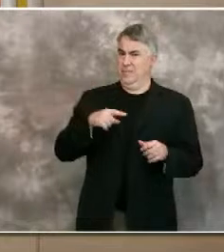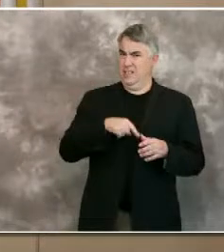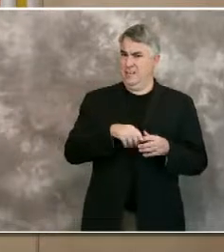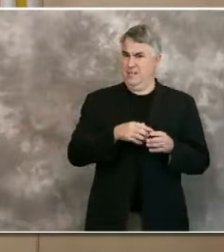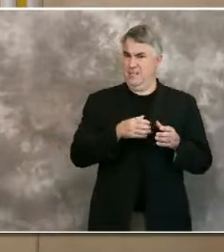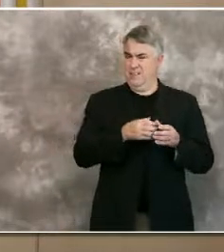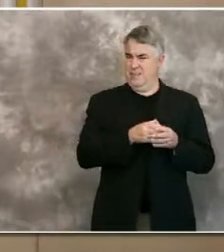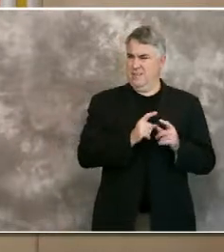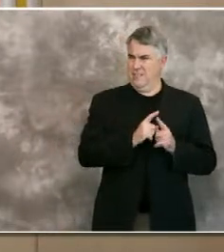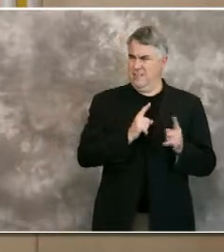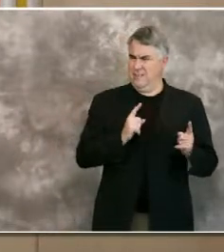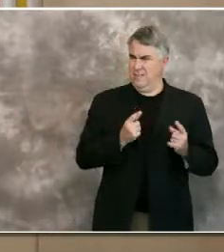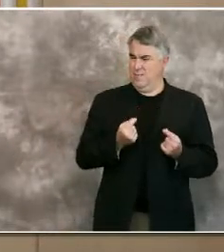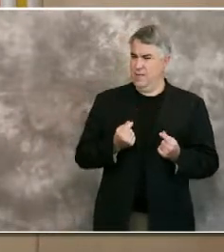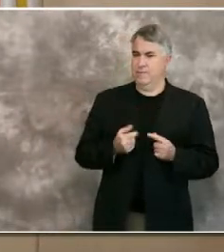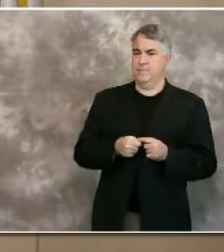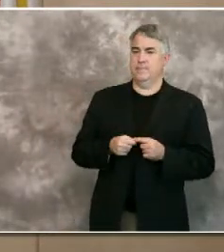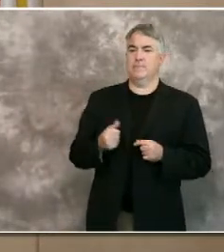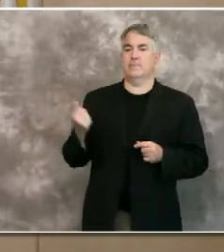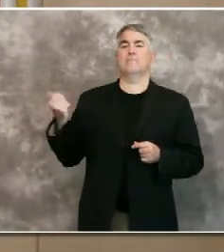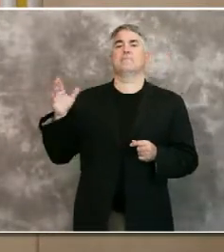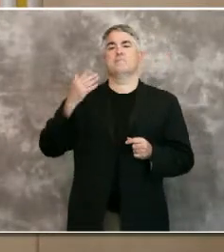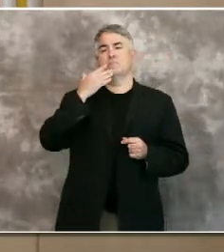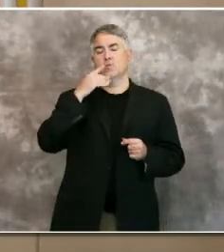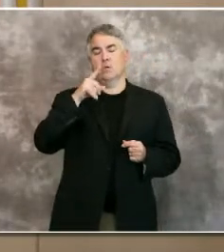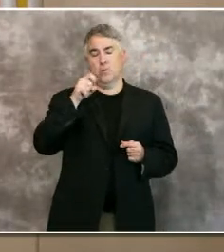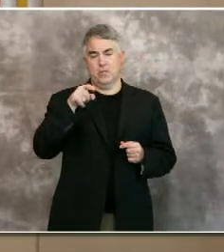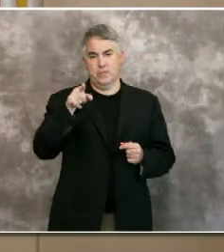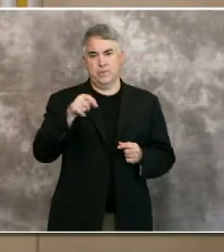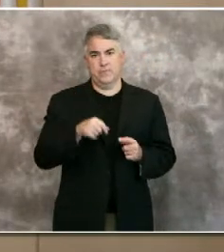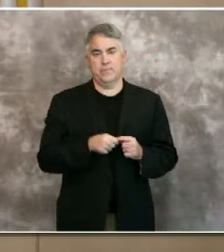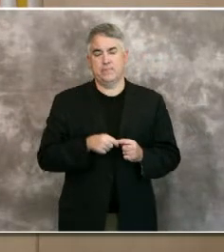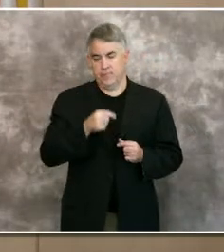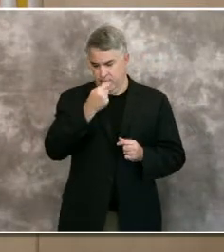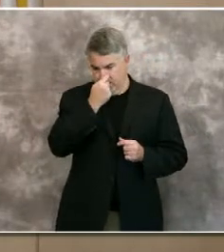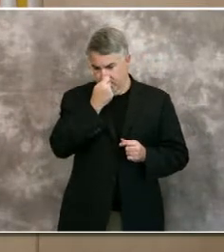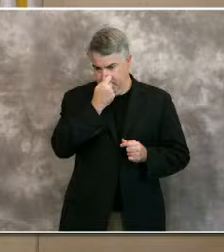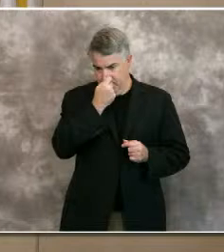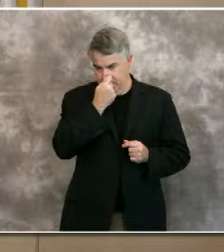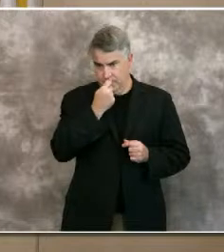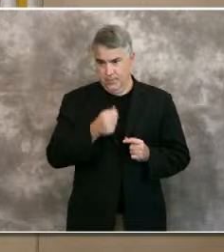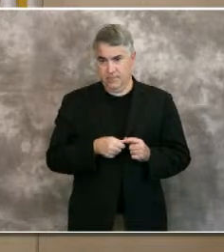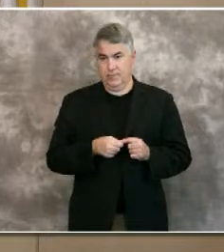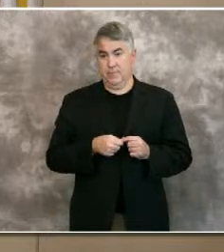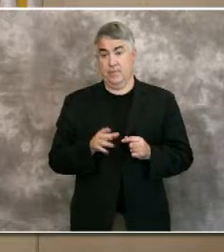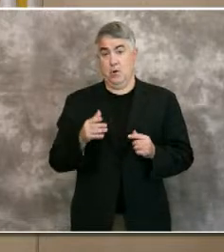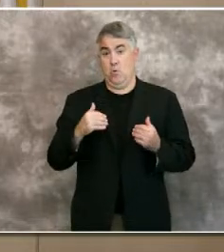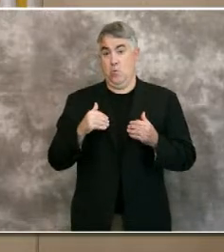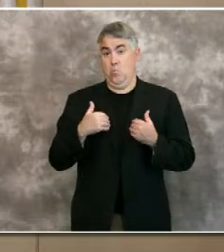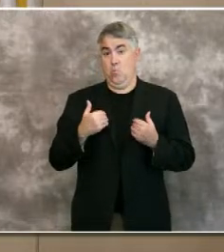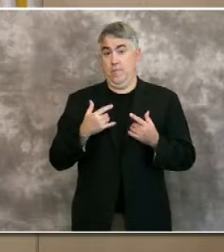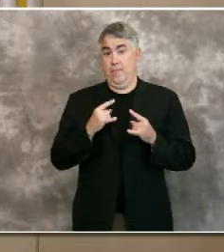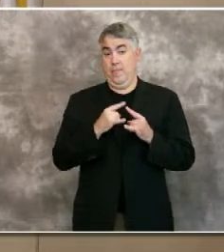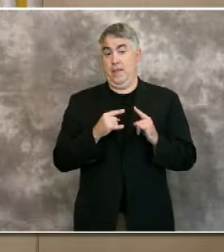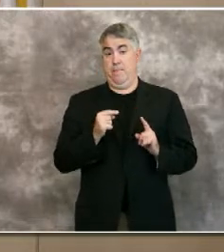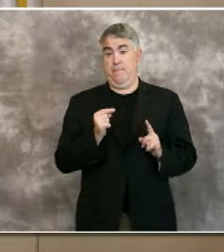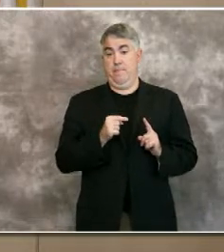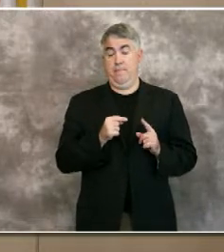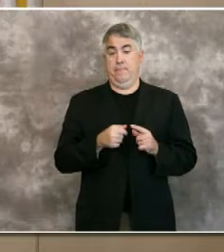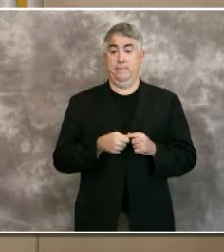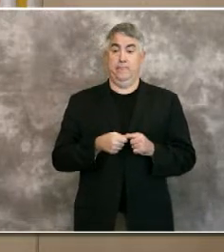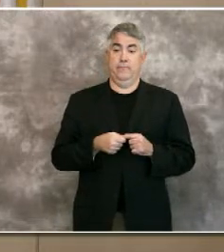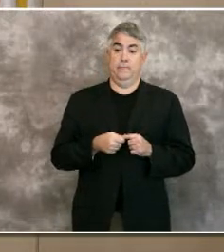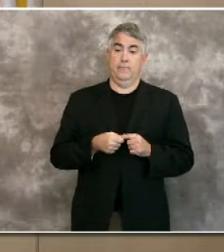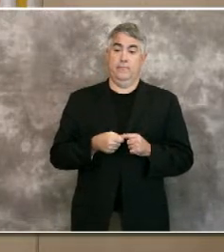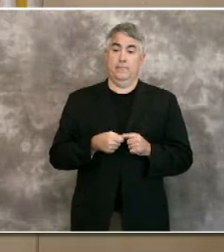I think thank you for the question. Regarding youth camps, I think we were very clear on the